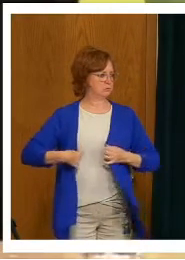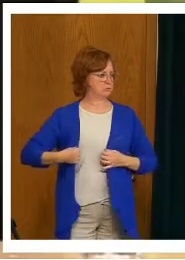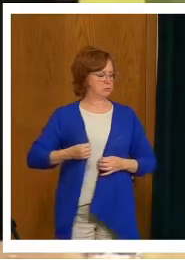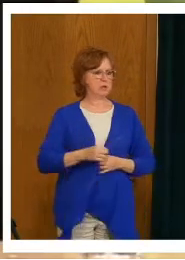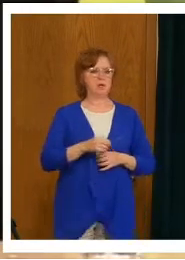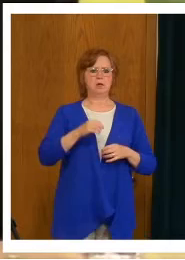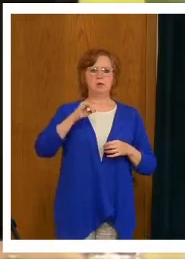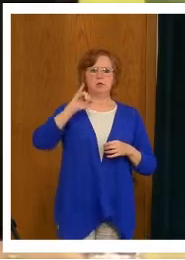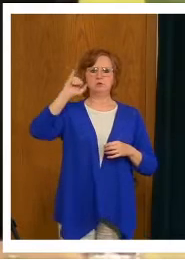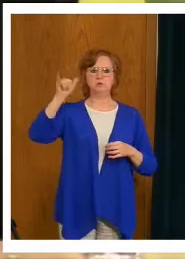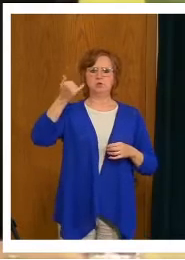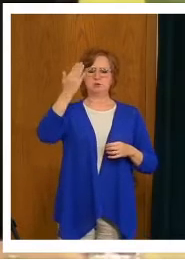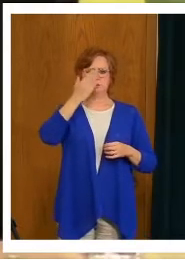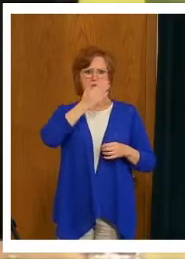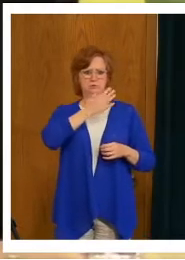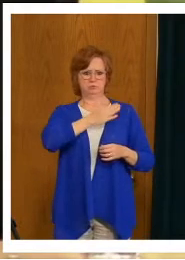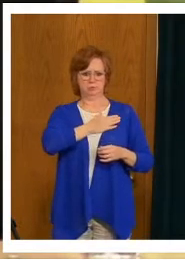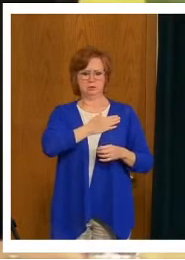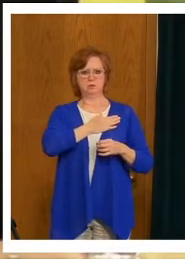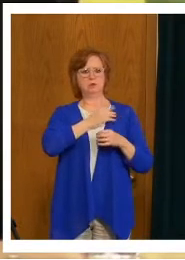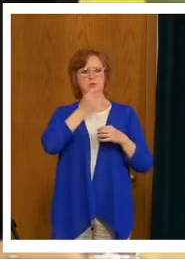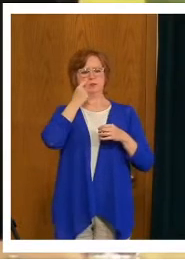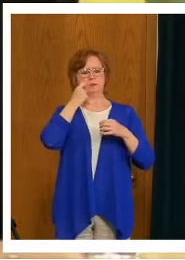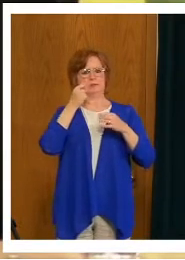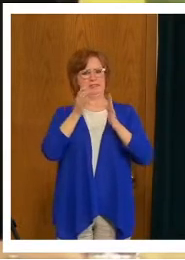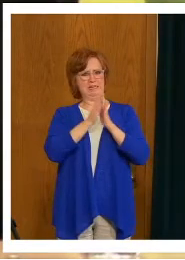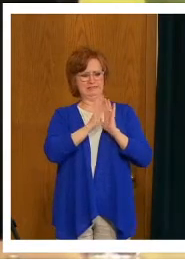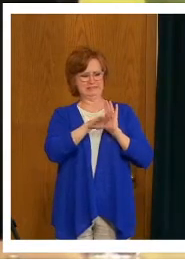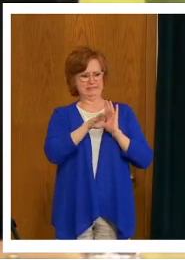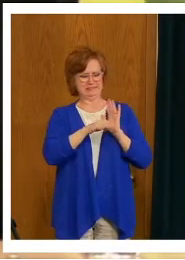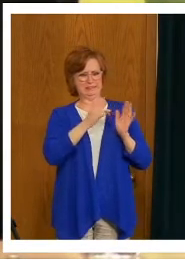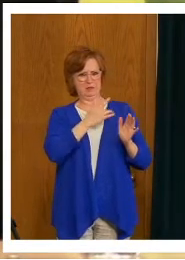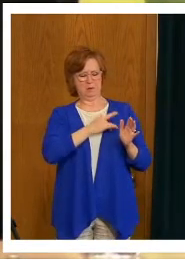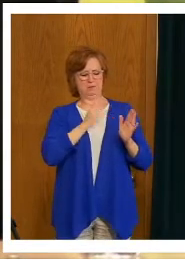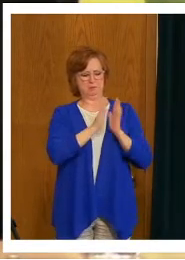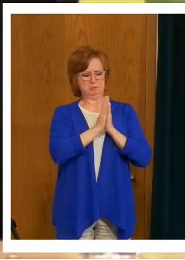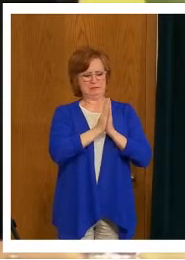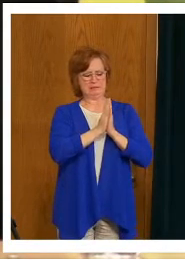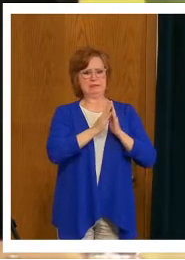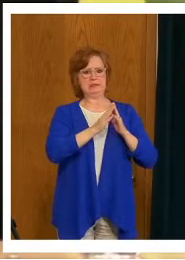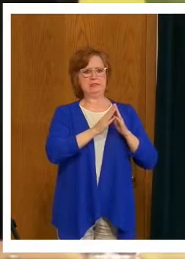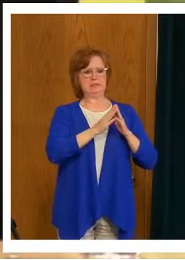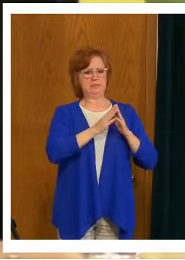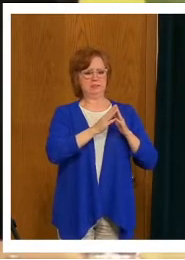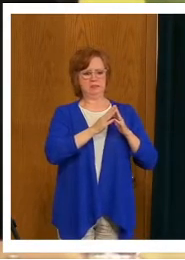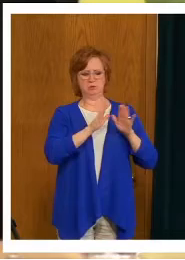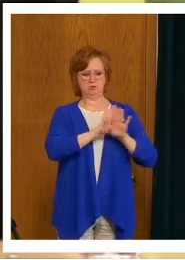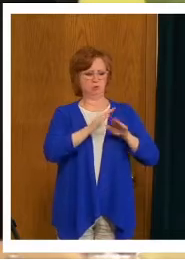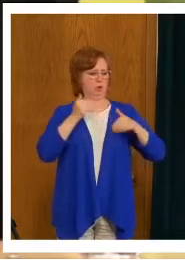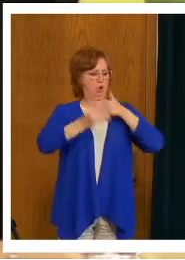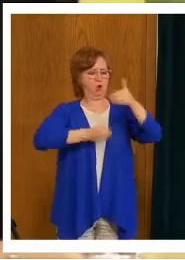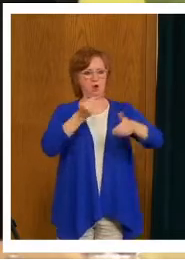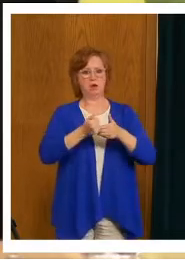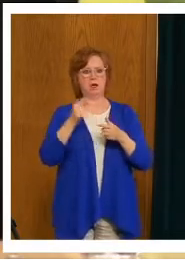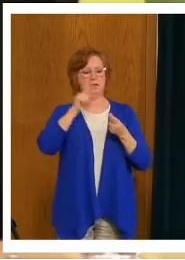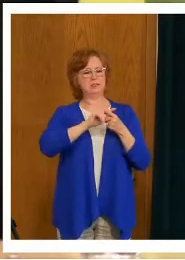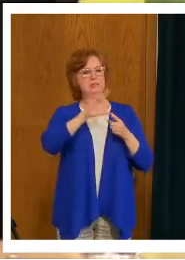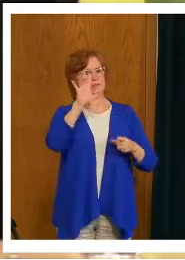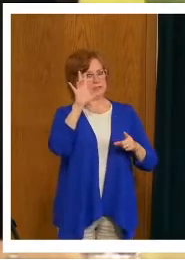Trudeau recently asked provinces to hold off on loosening restrictions until they hit like 75% of the adult population vaccinated, and cases were trending